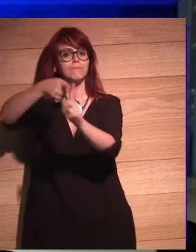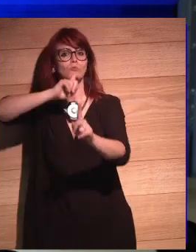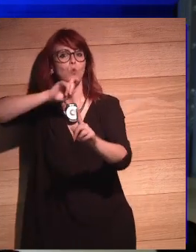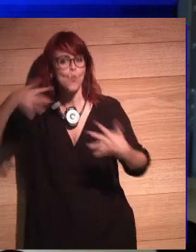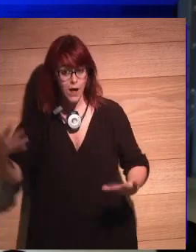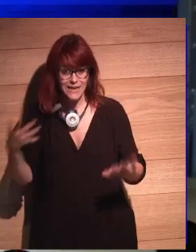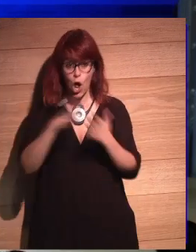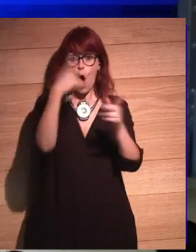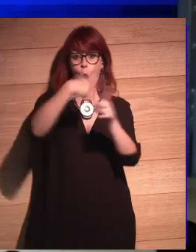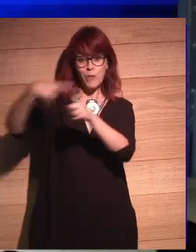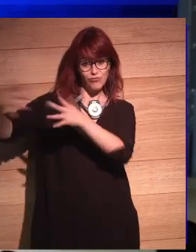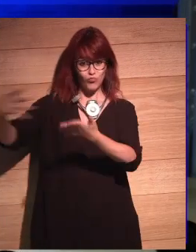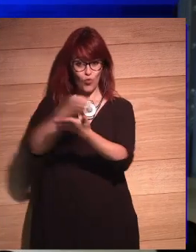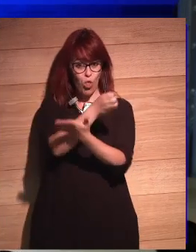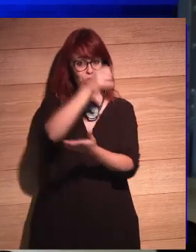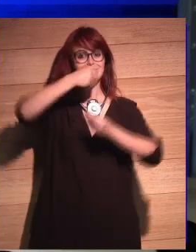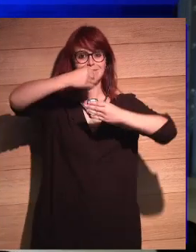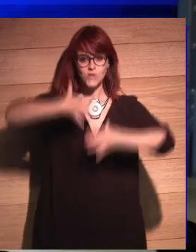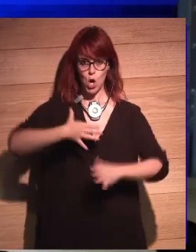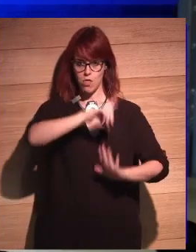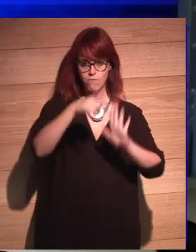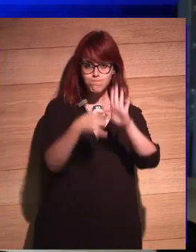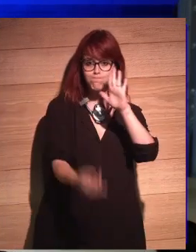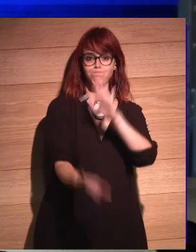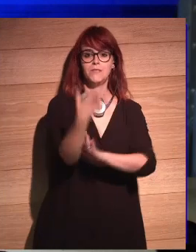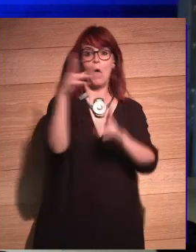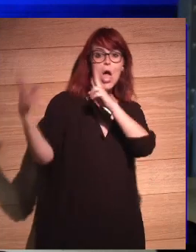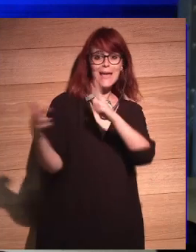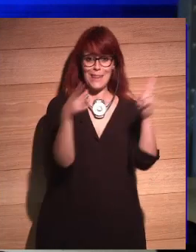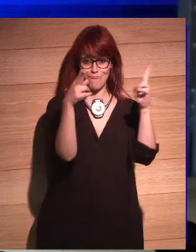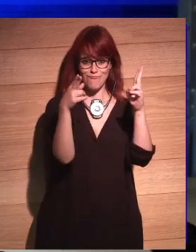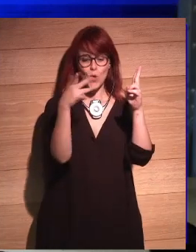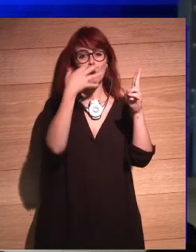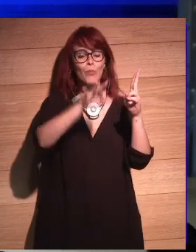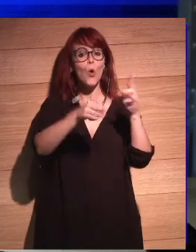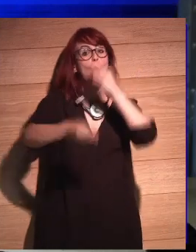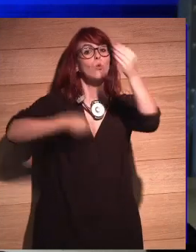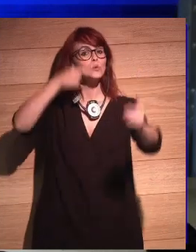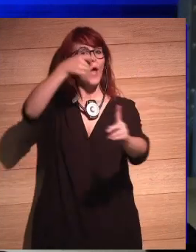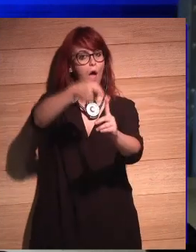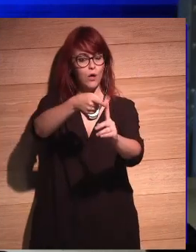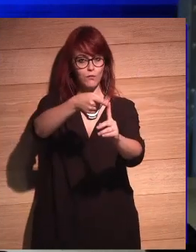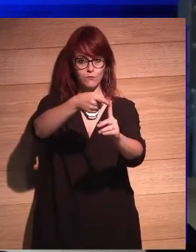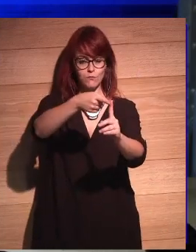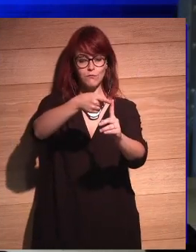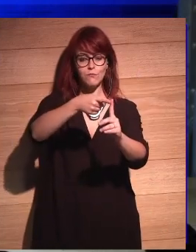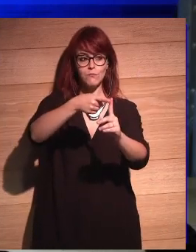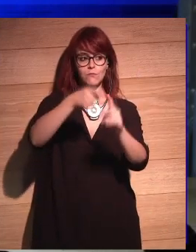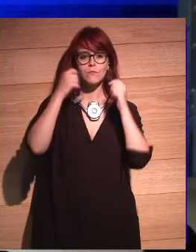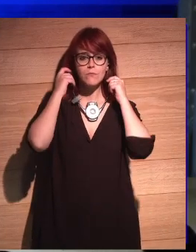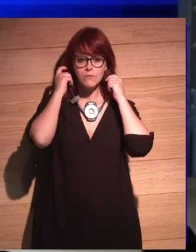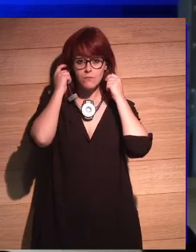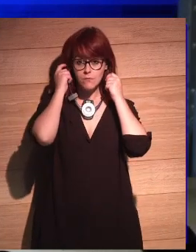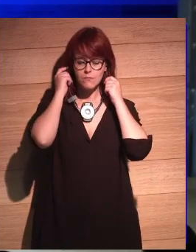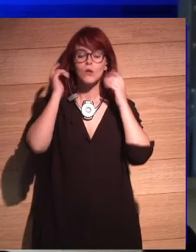So you can imagine the same clip could be used to tell part of a kind of a